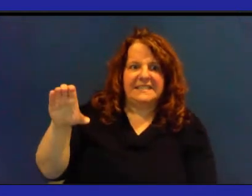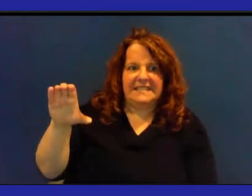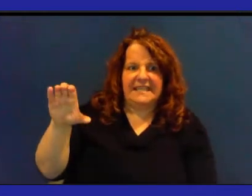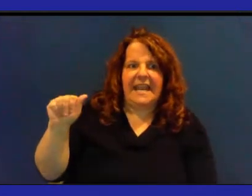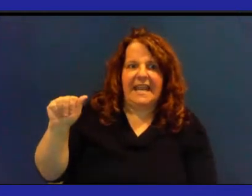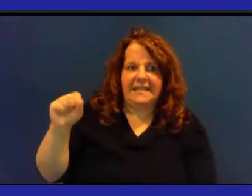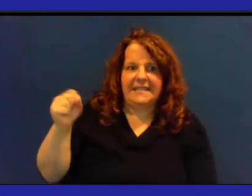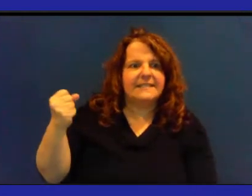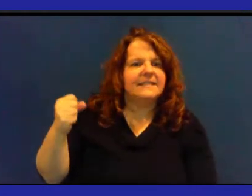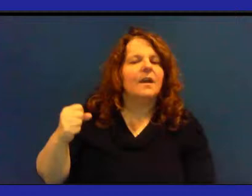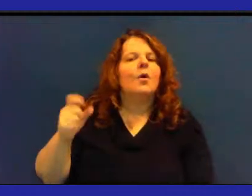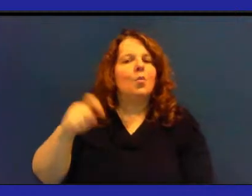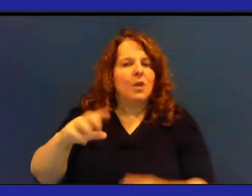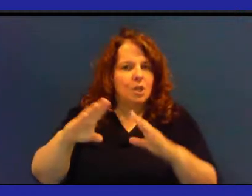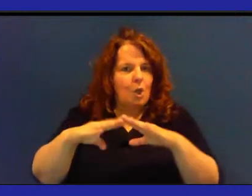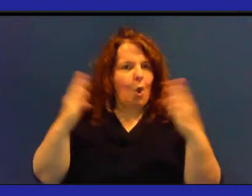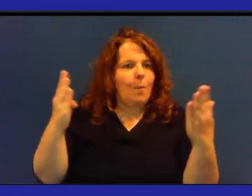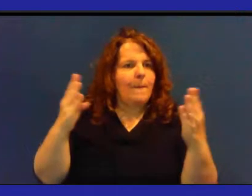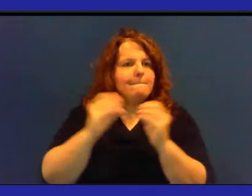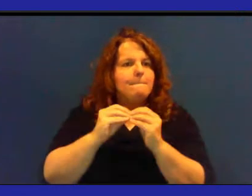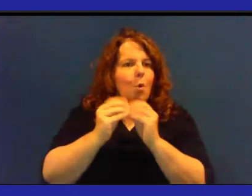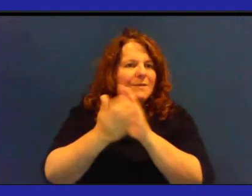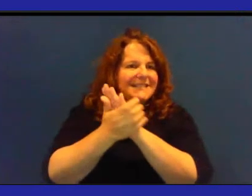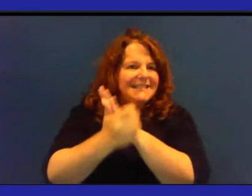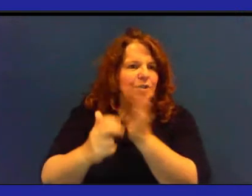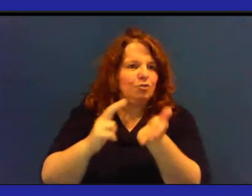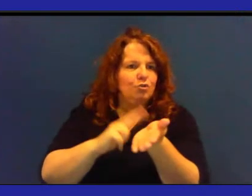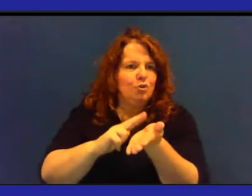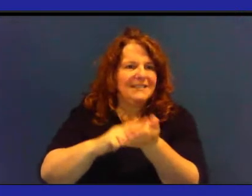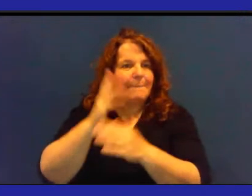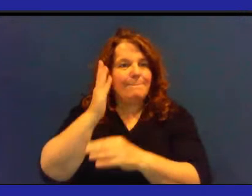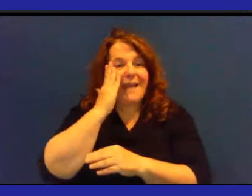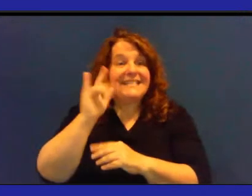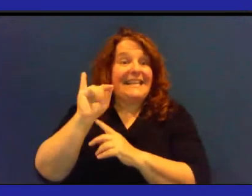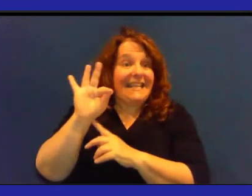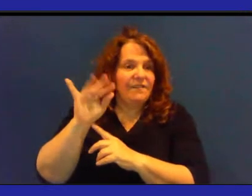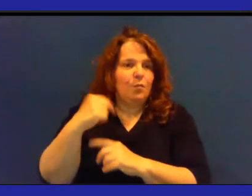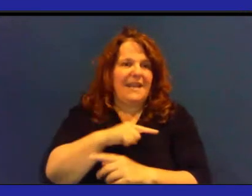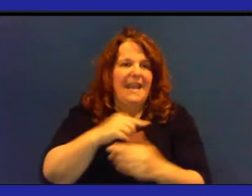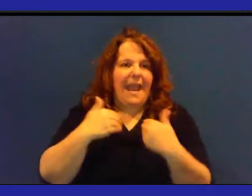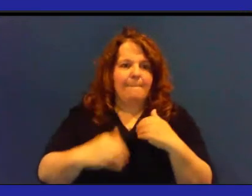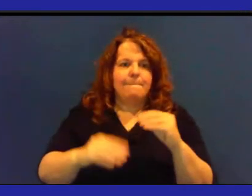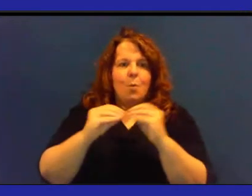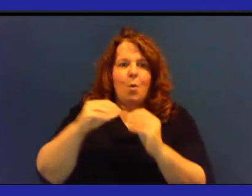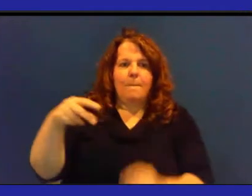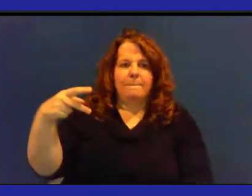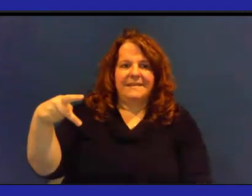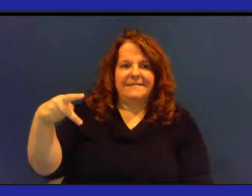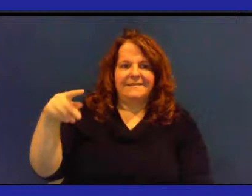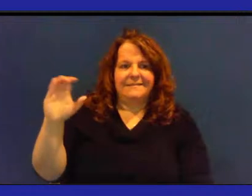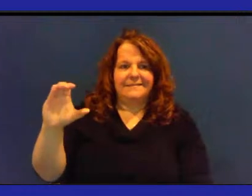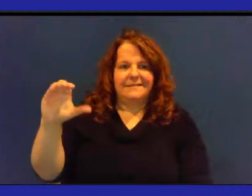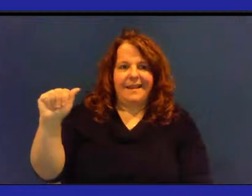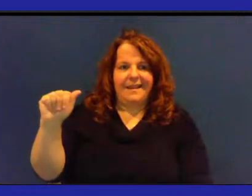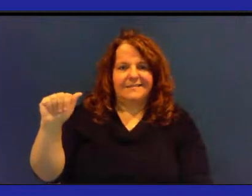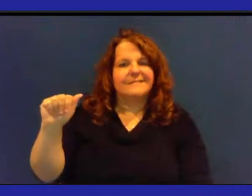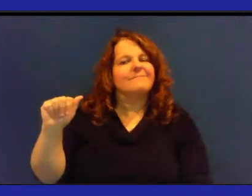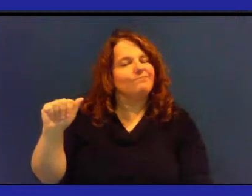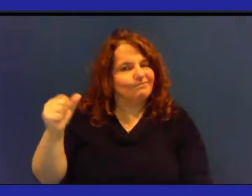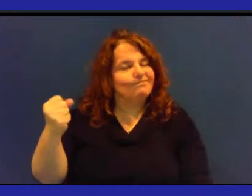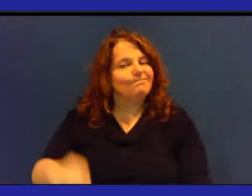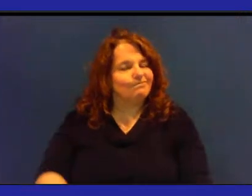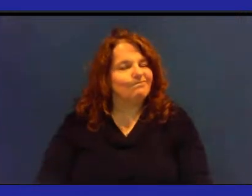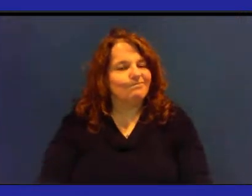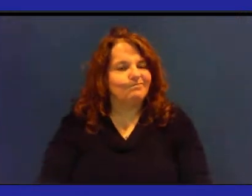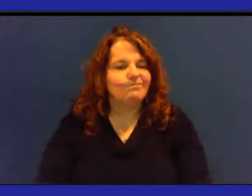open more skilled nursing facility beds if we had more PCAs, personal care attendants. So